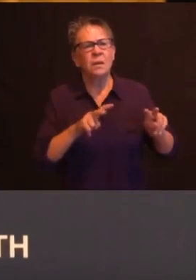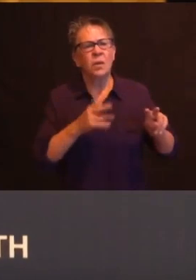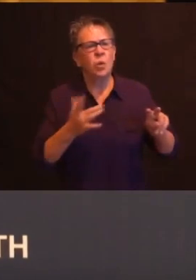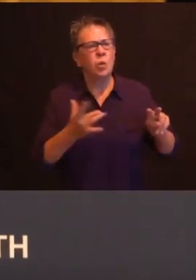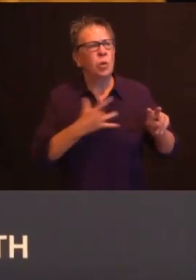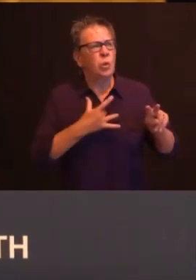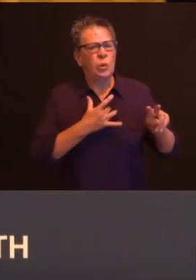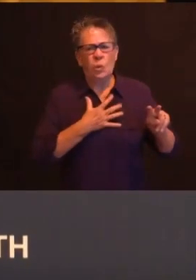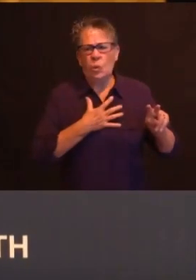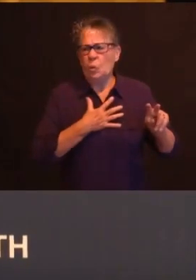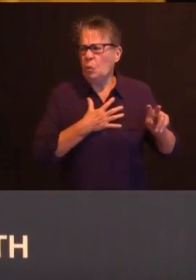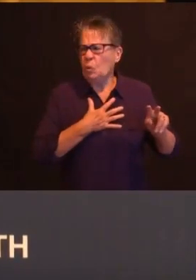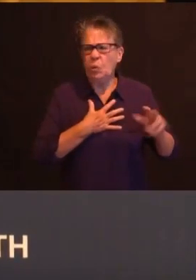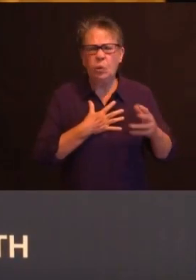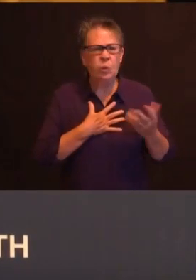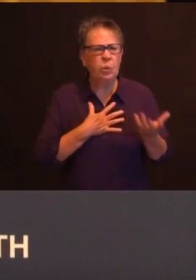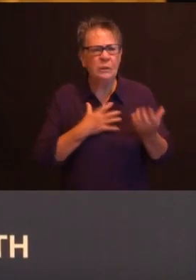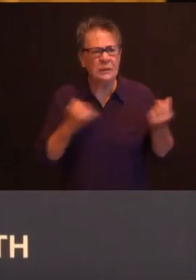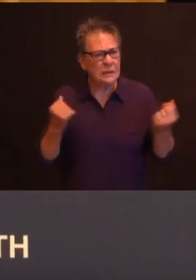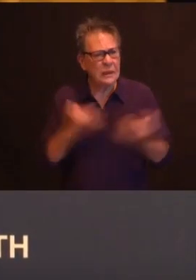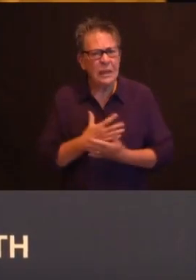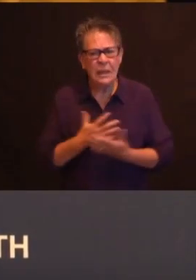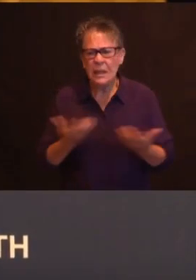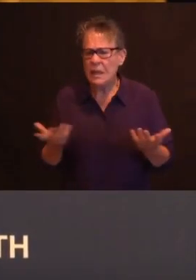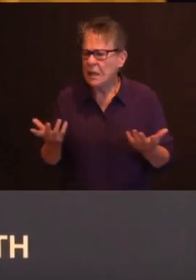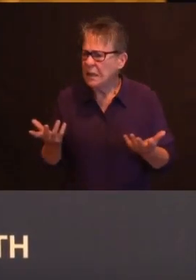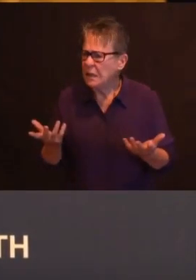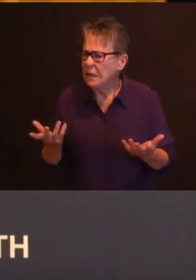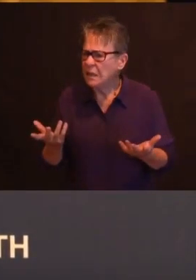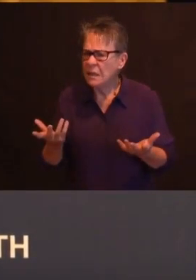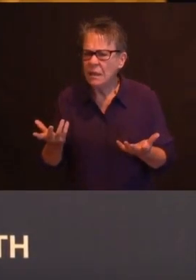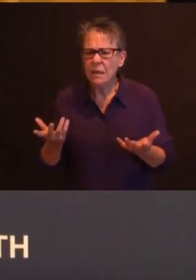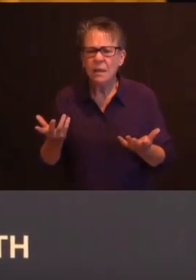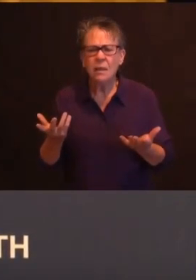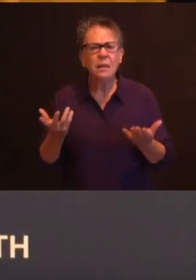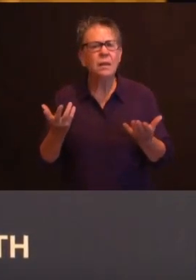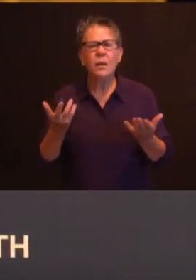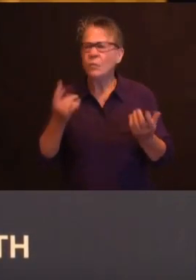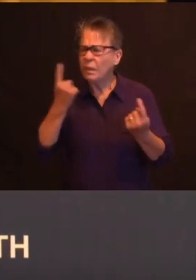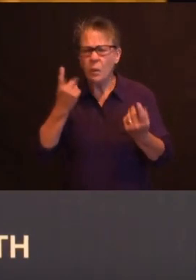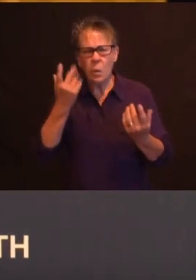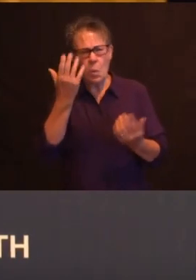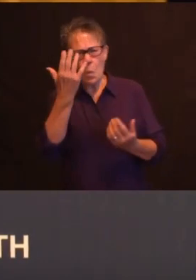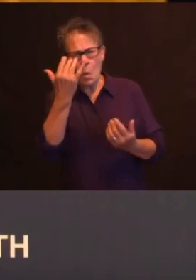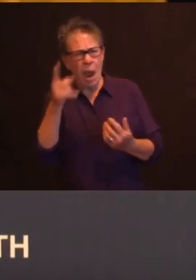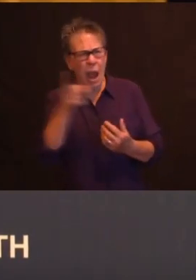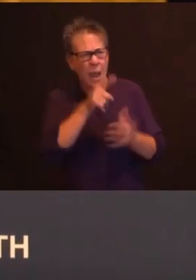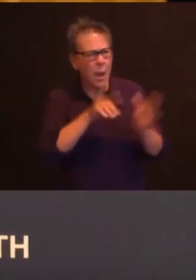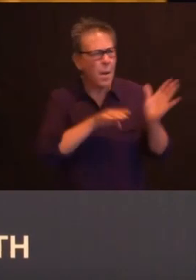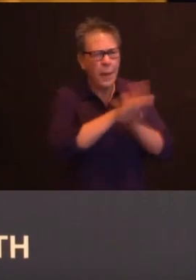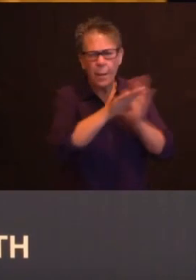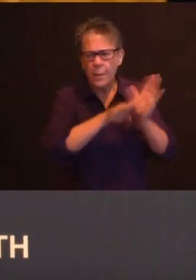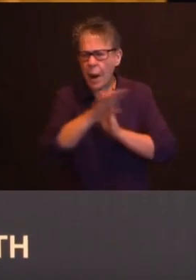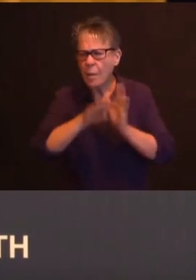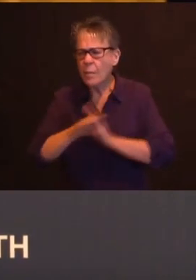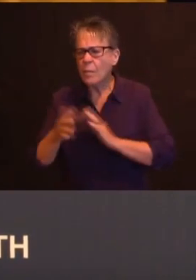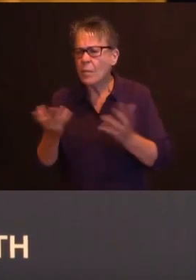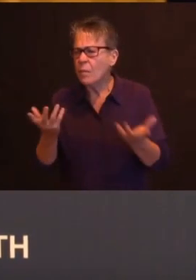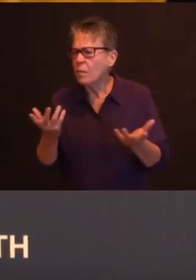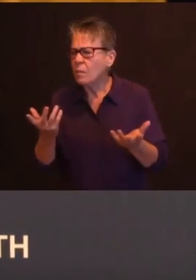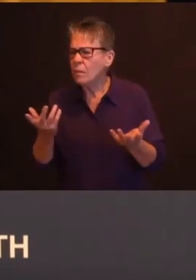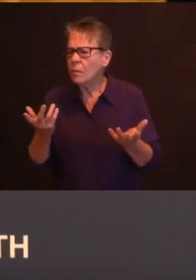And the risk, and by the way, looking at why they were exploding. So someone asked this earlier, and I realized we never addressed this. Judy, I don't think we've got, or